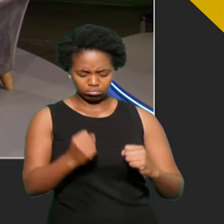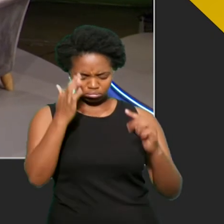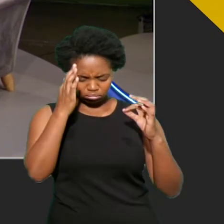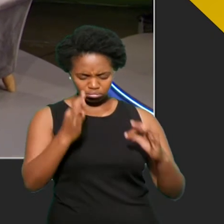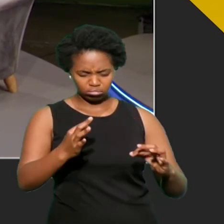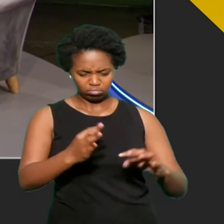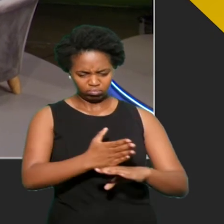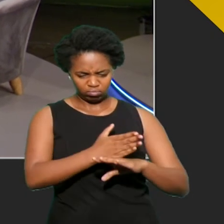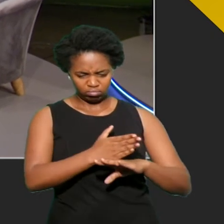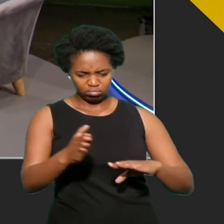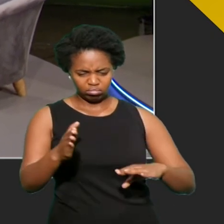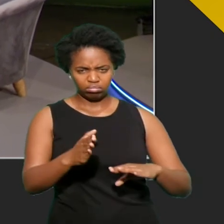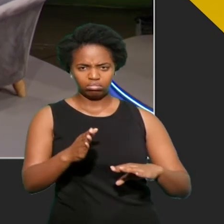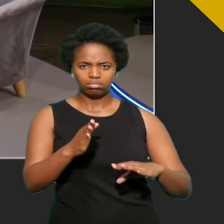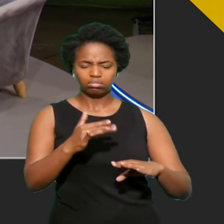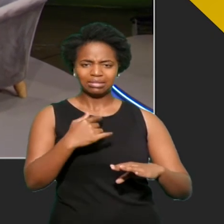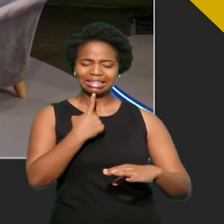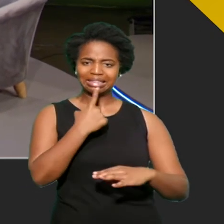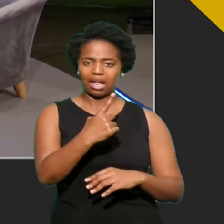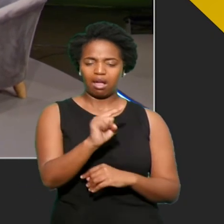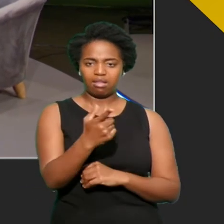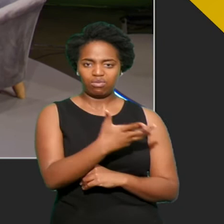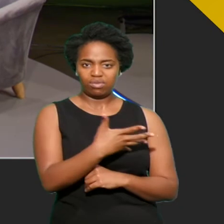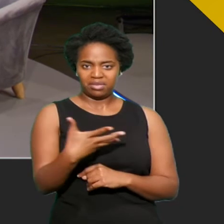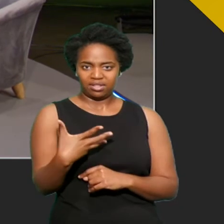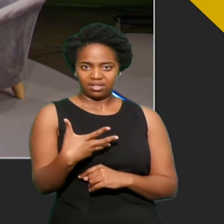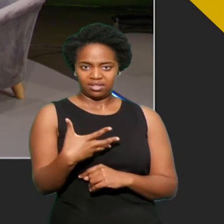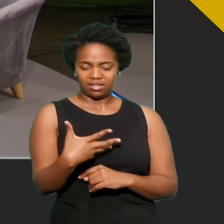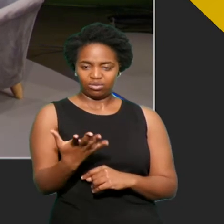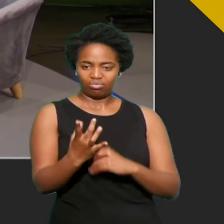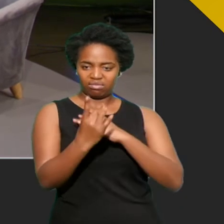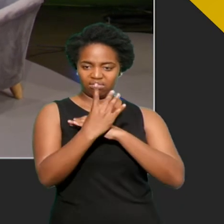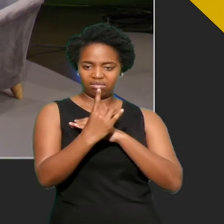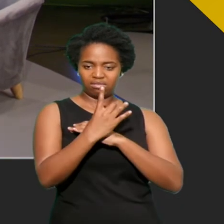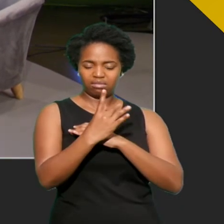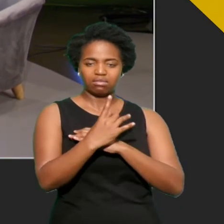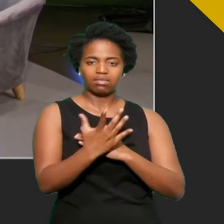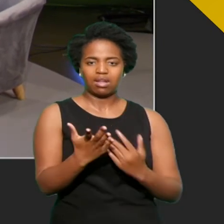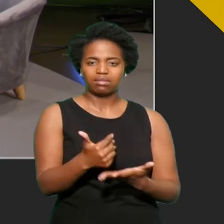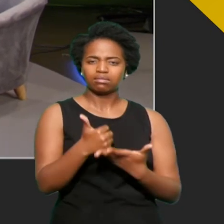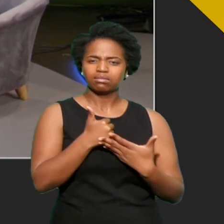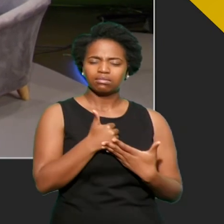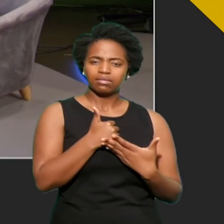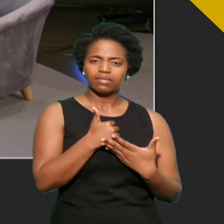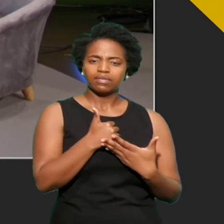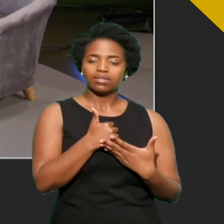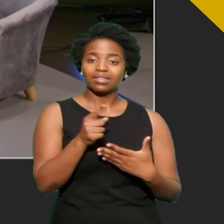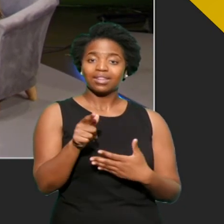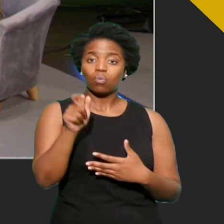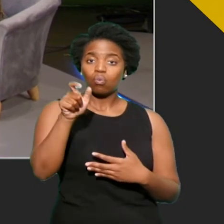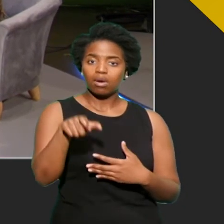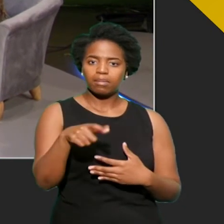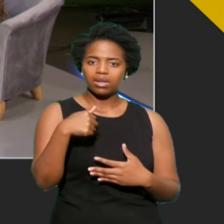tell another woman who was in a position to give me advice and assist me, instead she